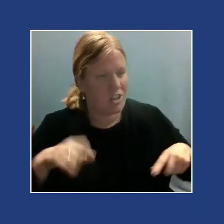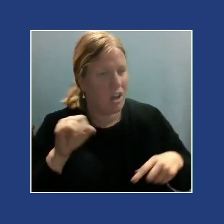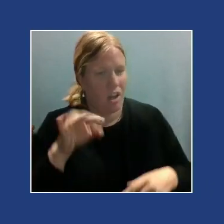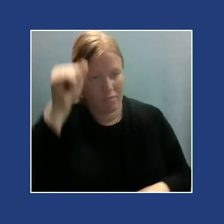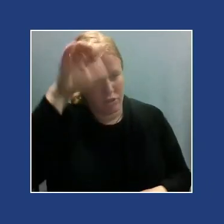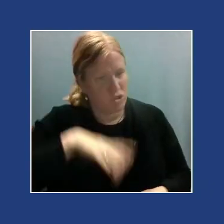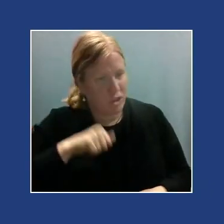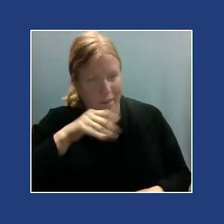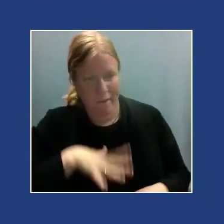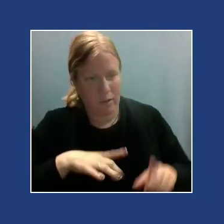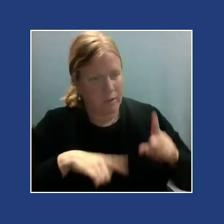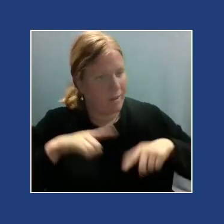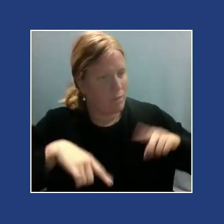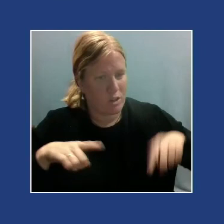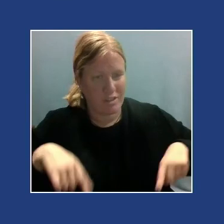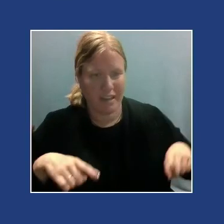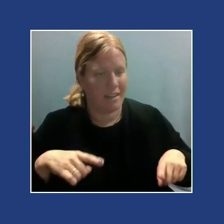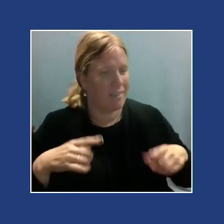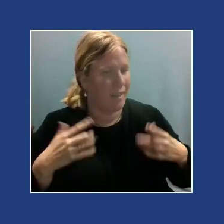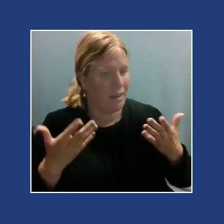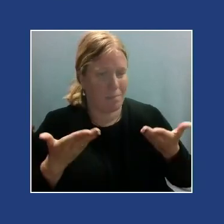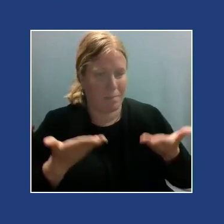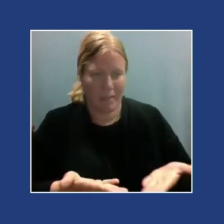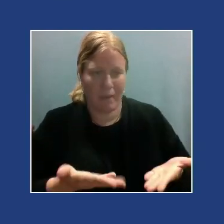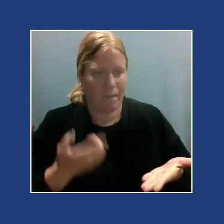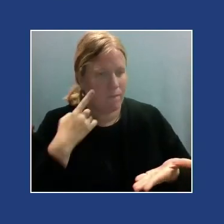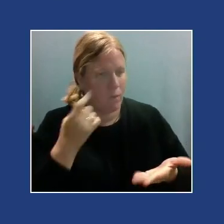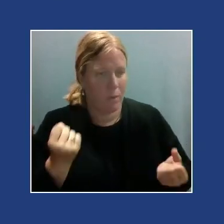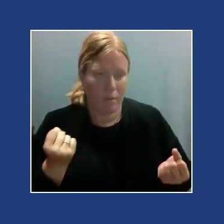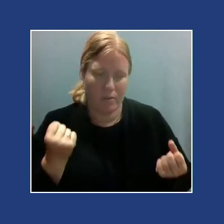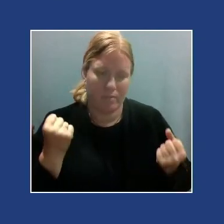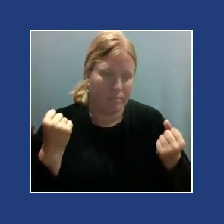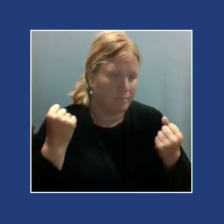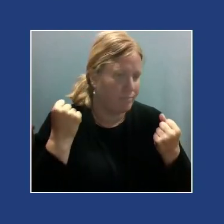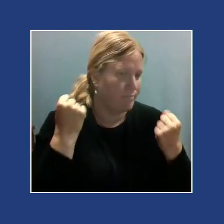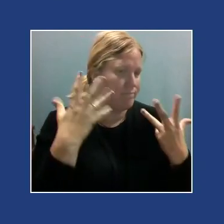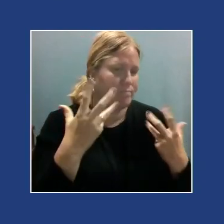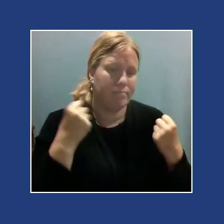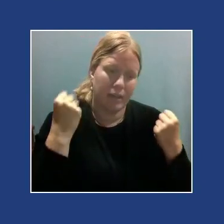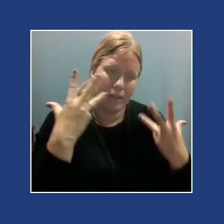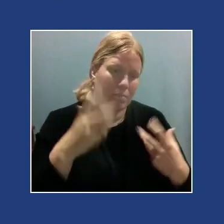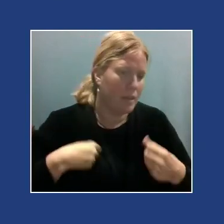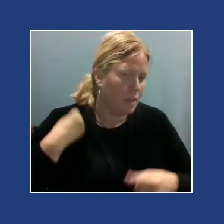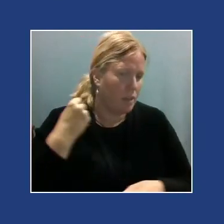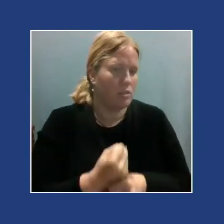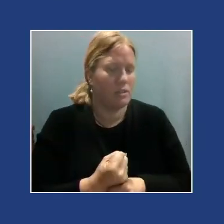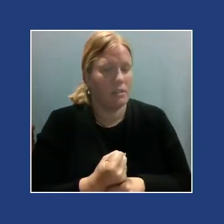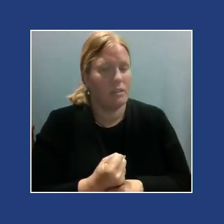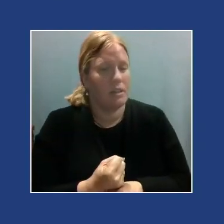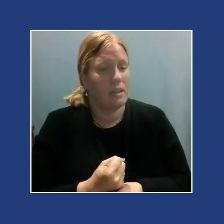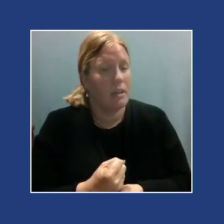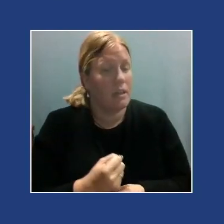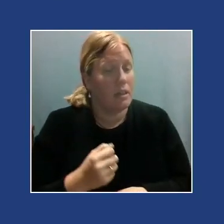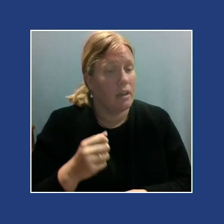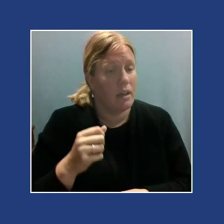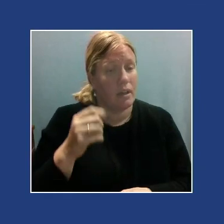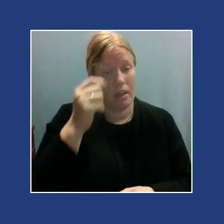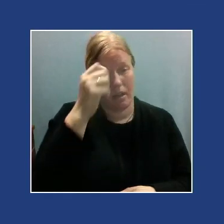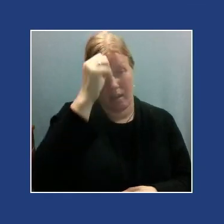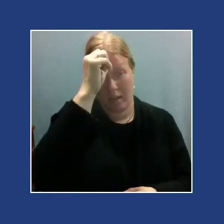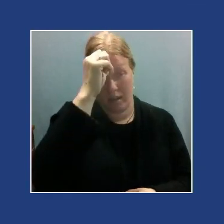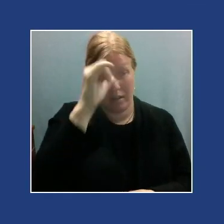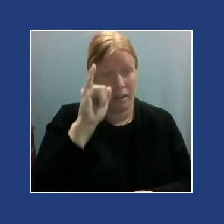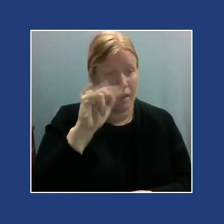existed for centuries. In India, there has always been, there's the Hijra community